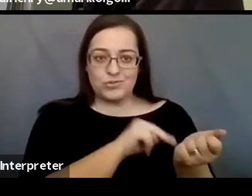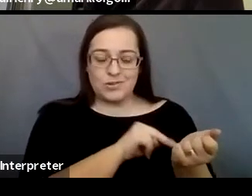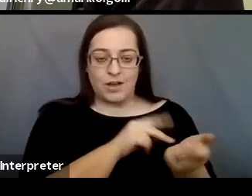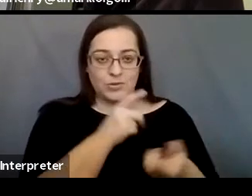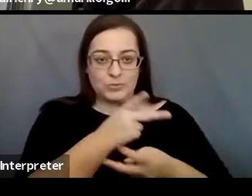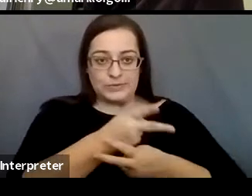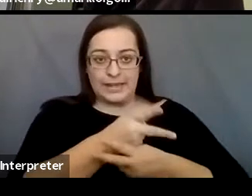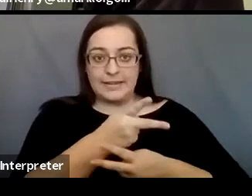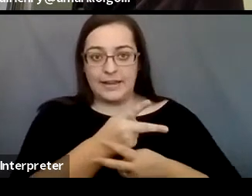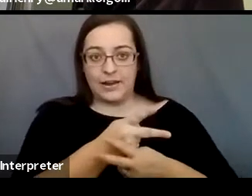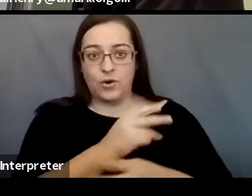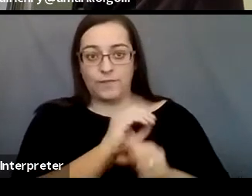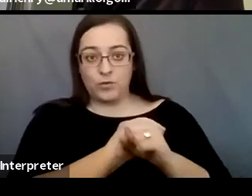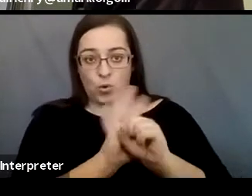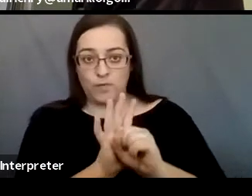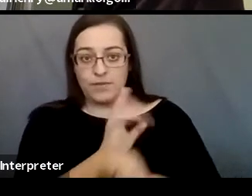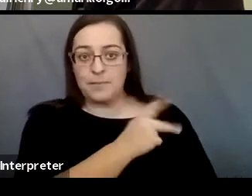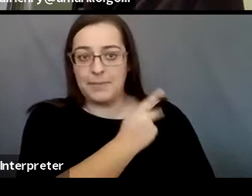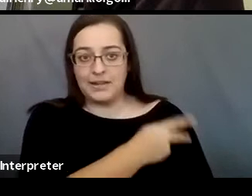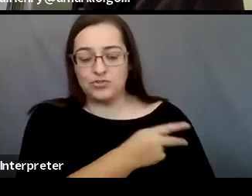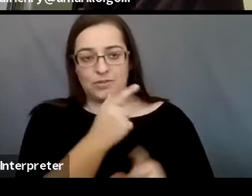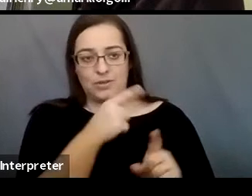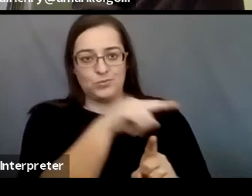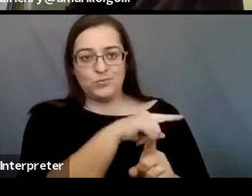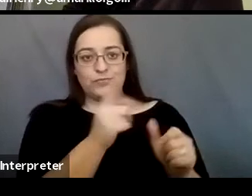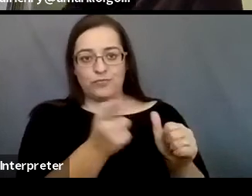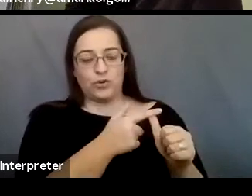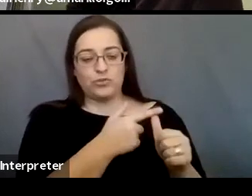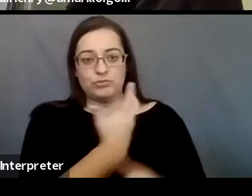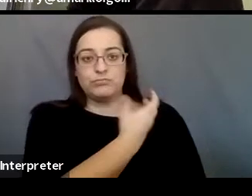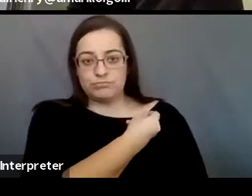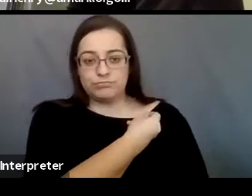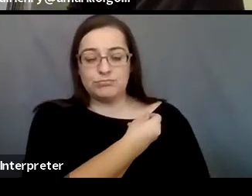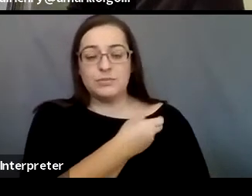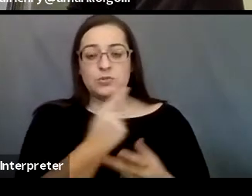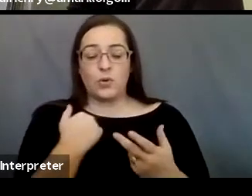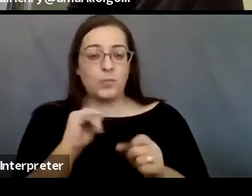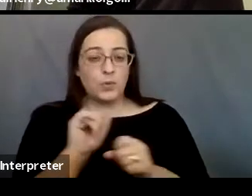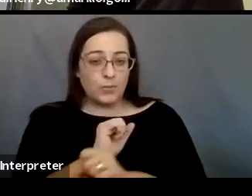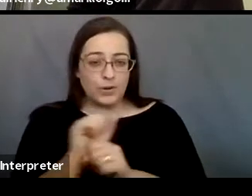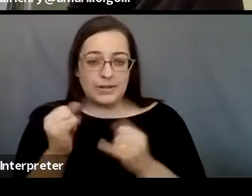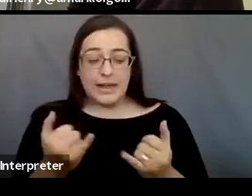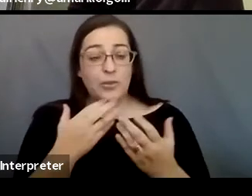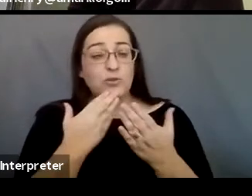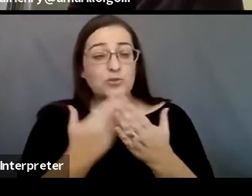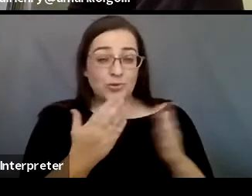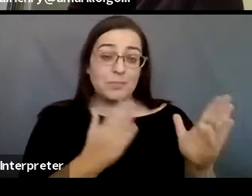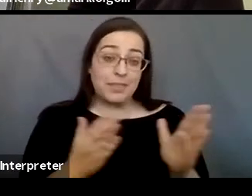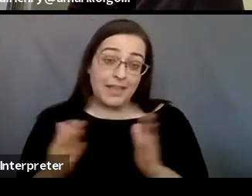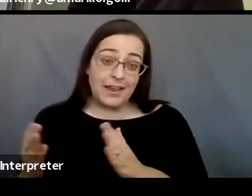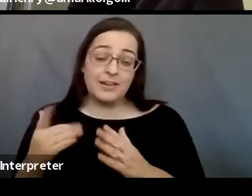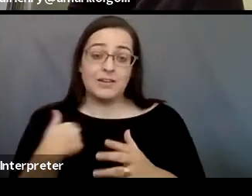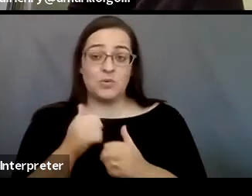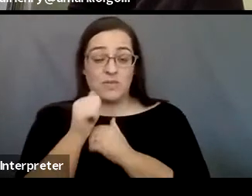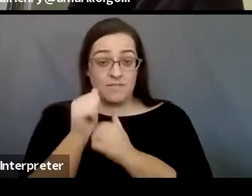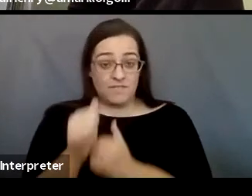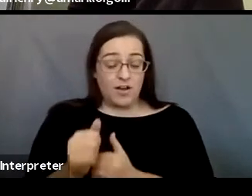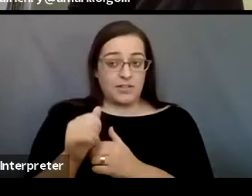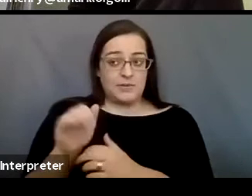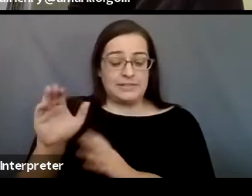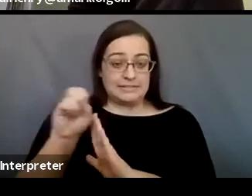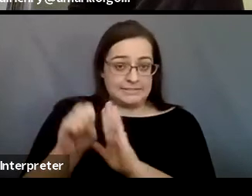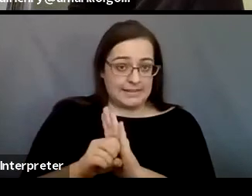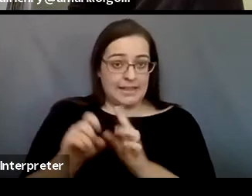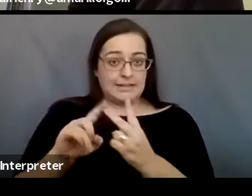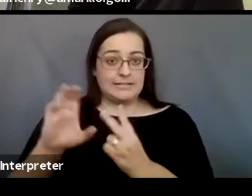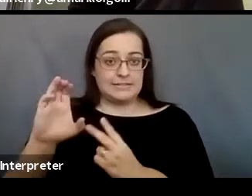patients are the very first. So that's something we're working on right now. So there are good plans in place. We are following those plans.